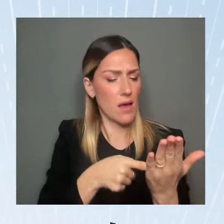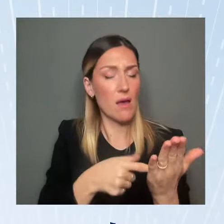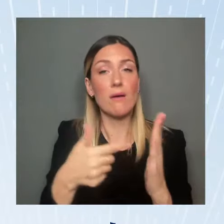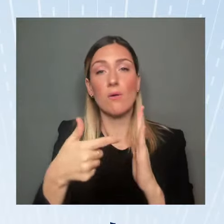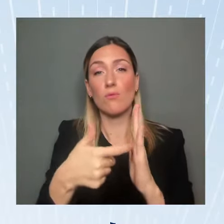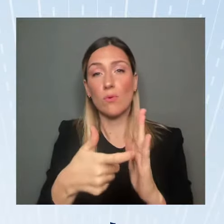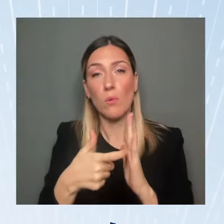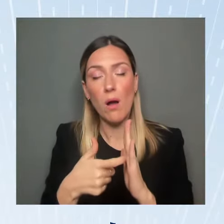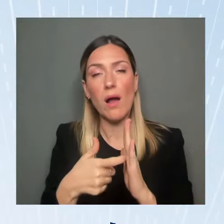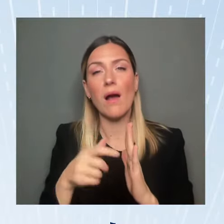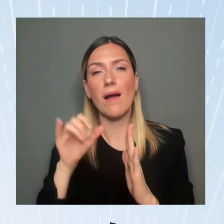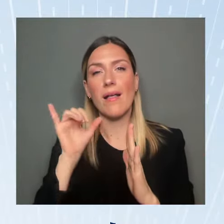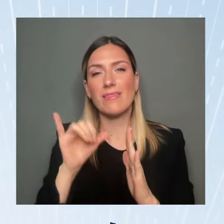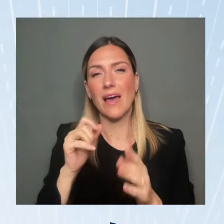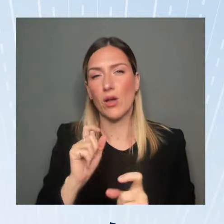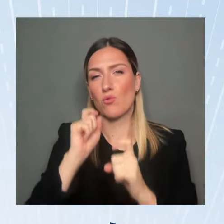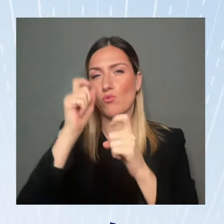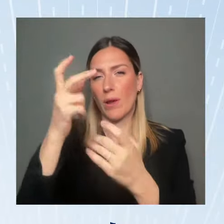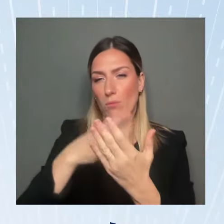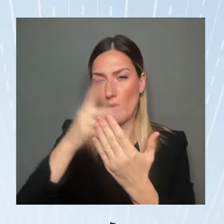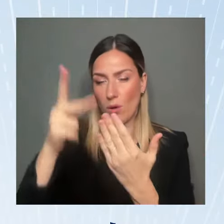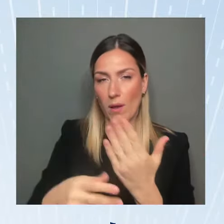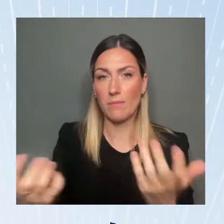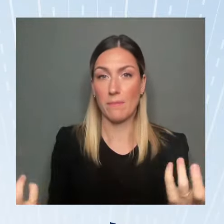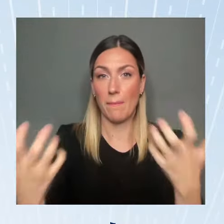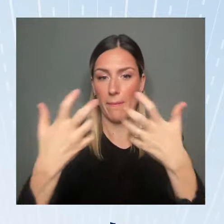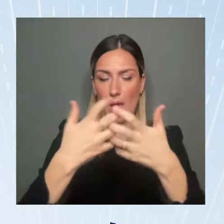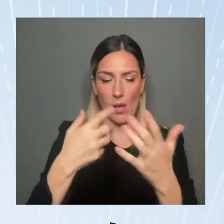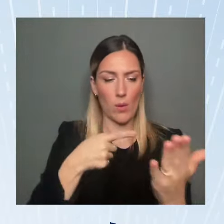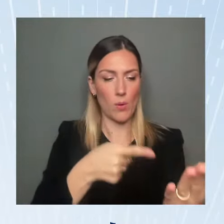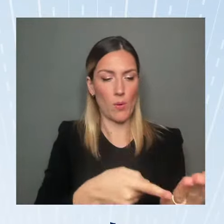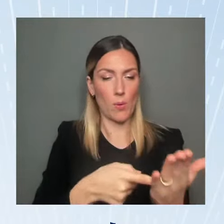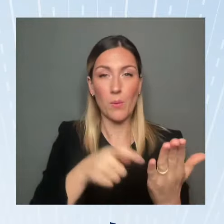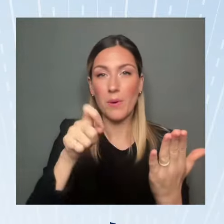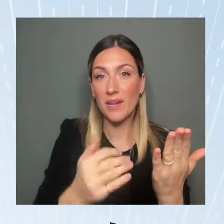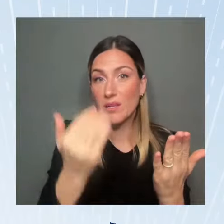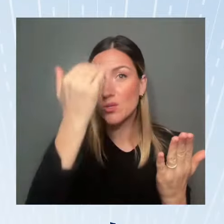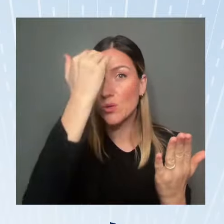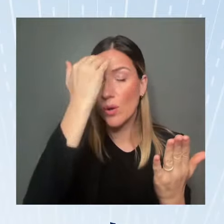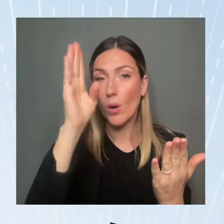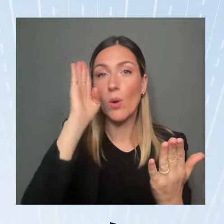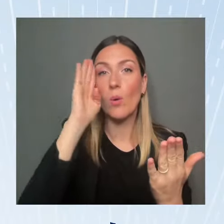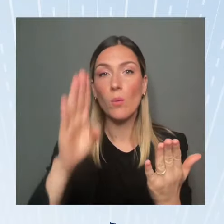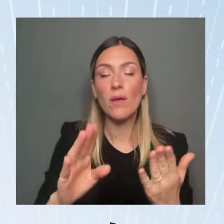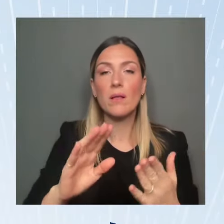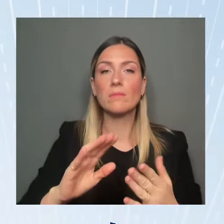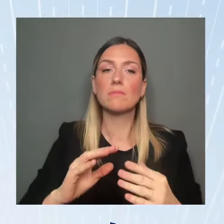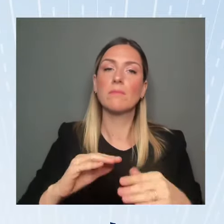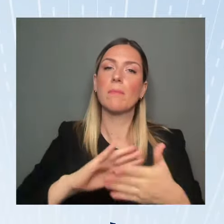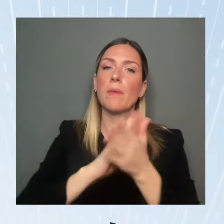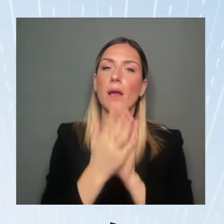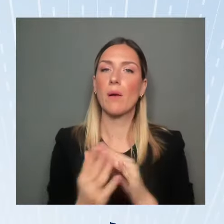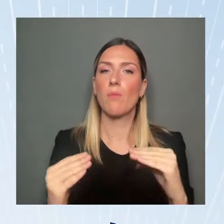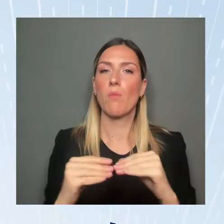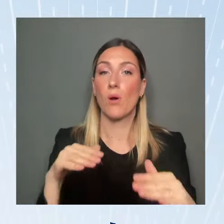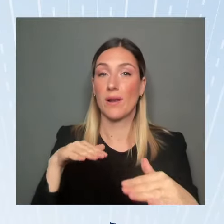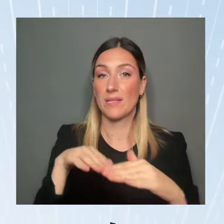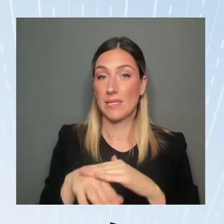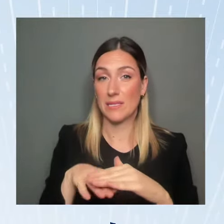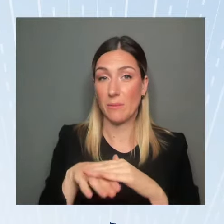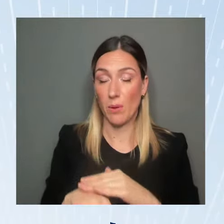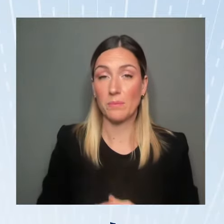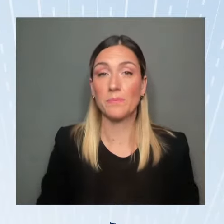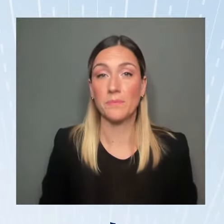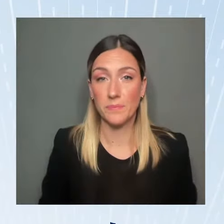into those grant programs. It matters to us to know that they will make those places more accessible.